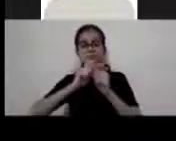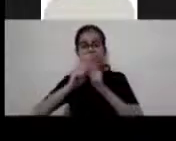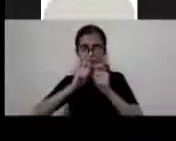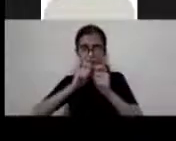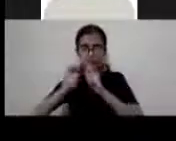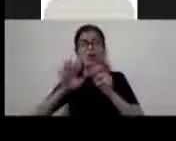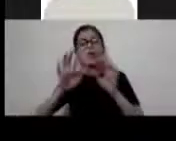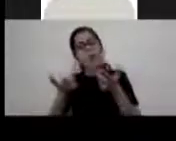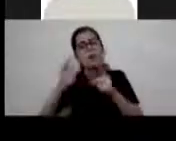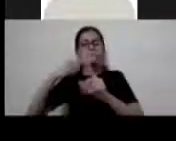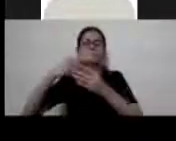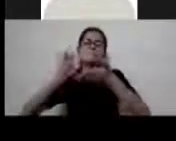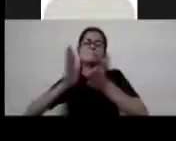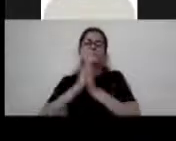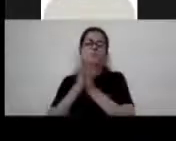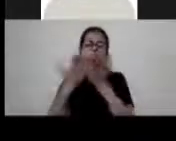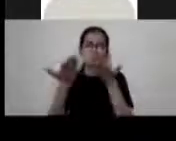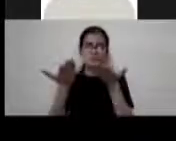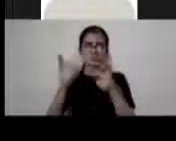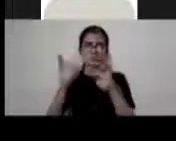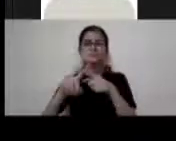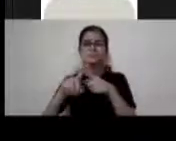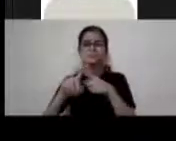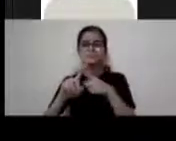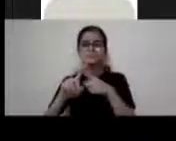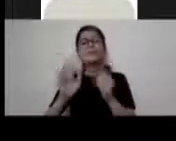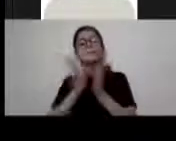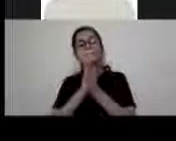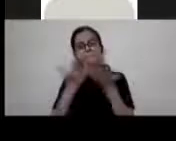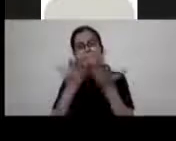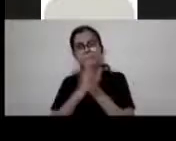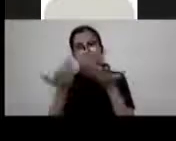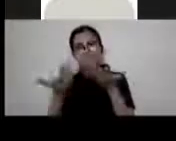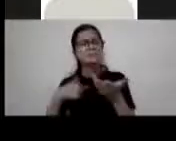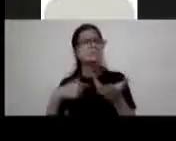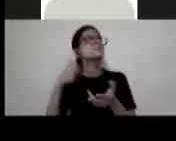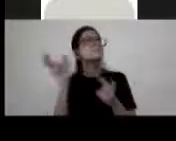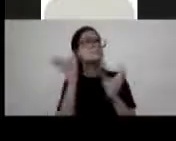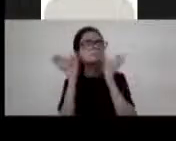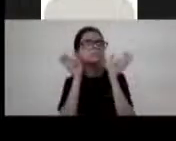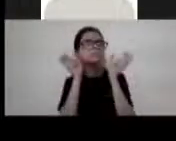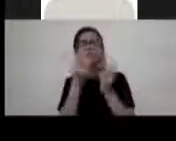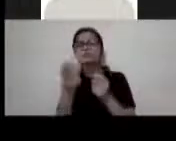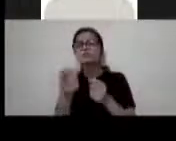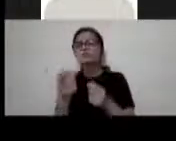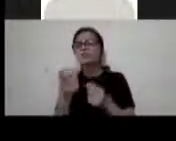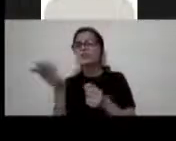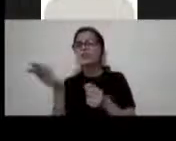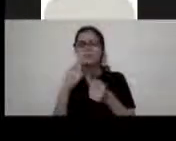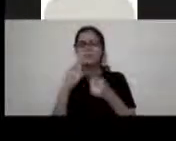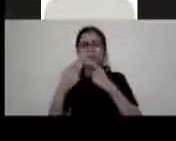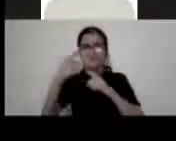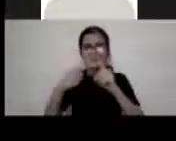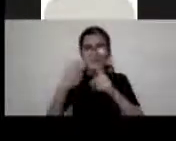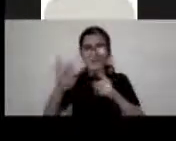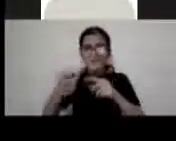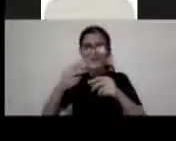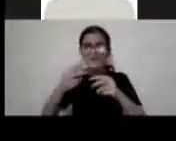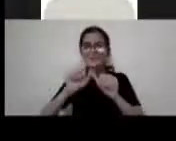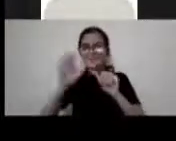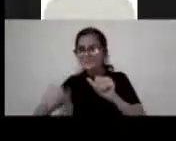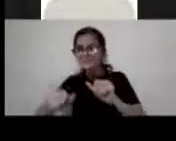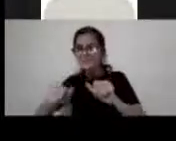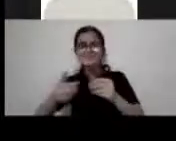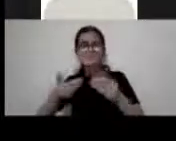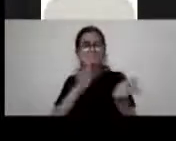books. And with those books, as I heard that you were also talking about accessible books, for example, for blind and